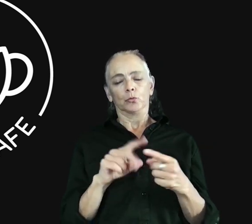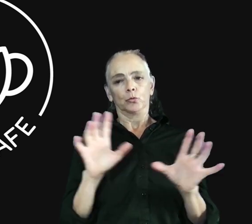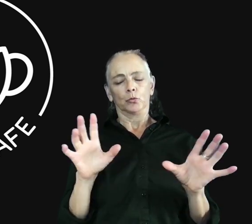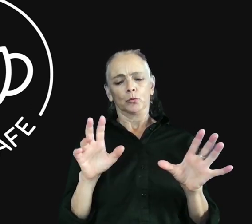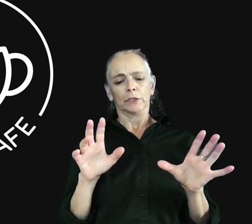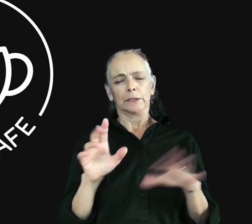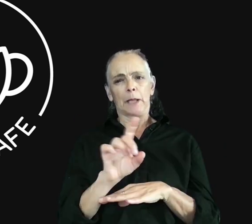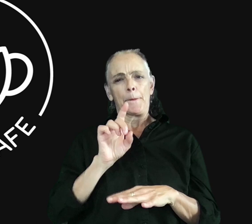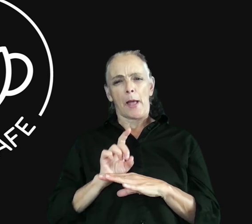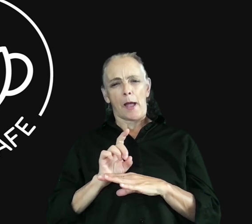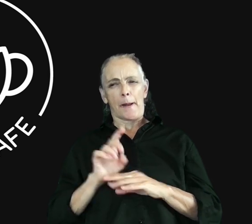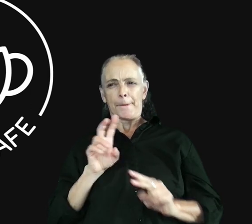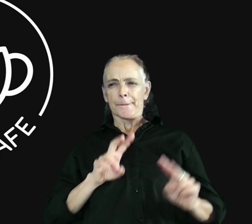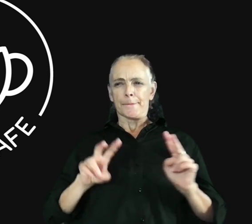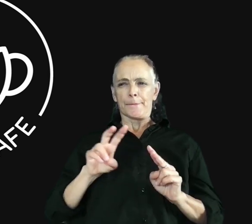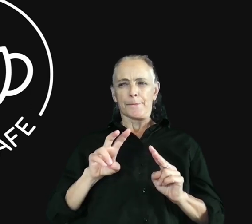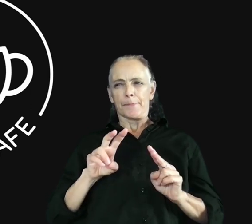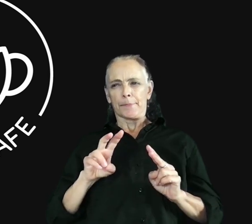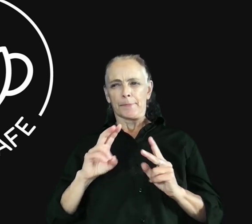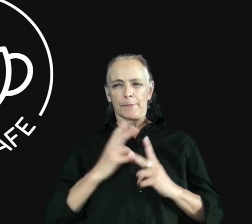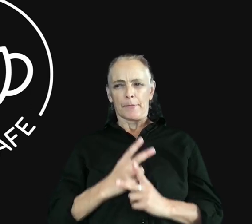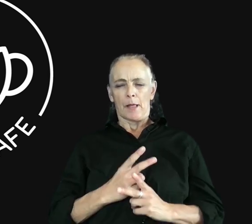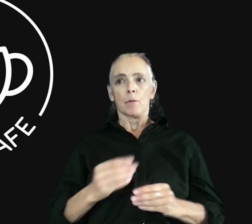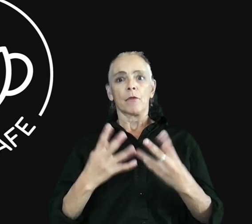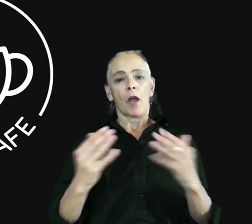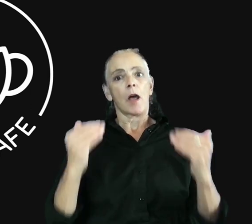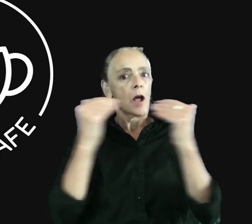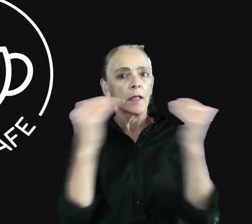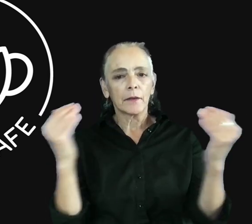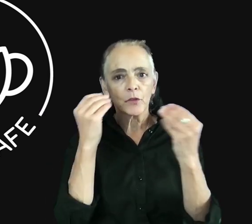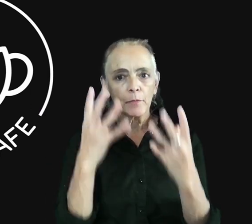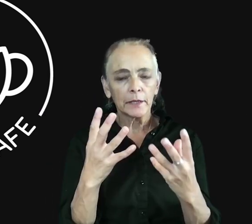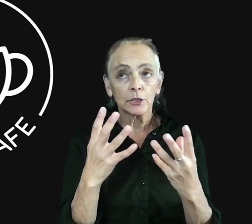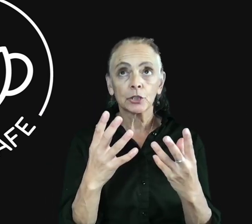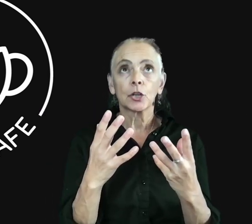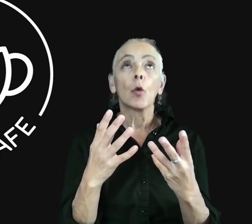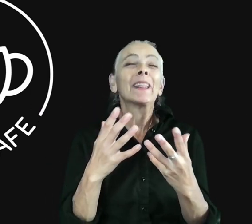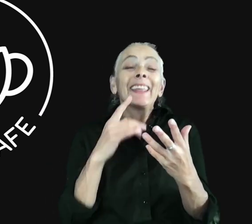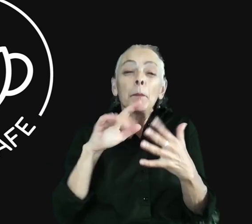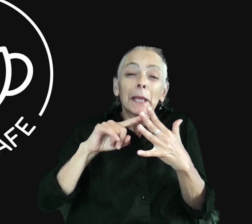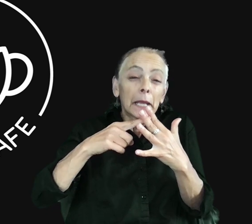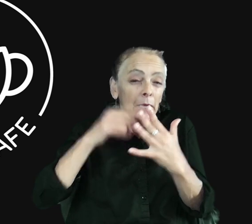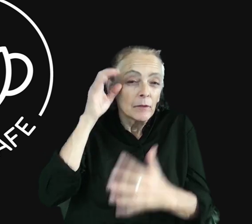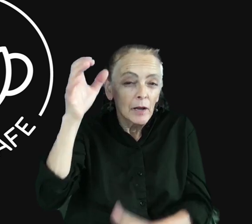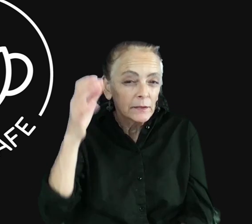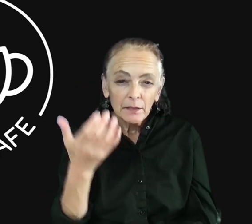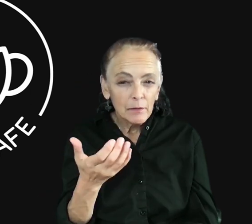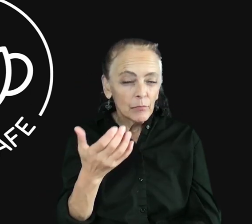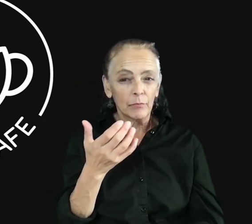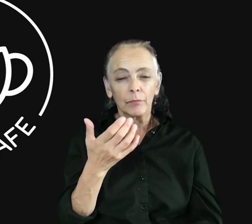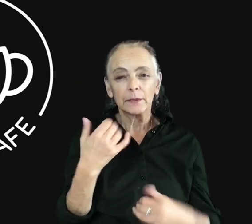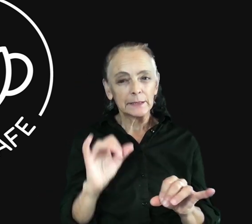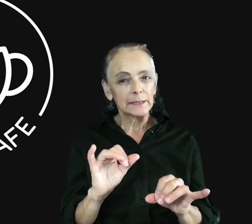some kind of high level information for a game that was like so so early in conception like still